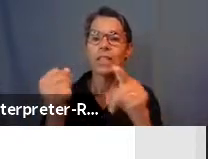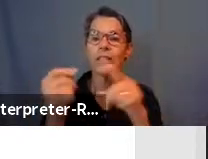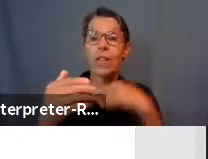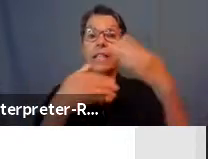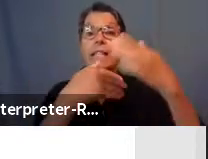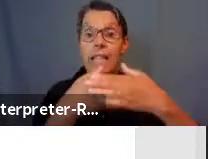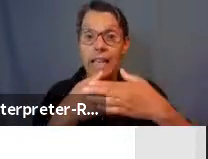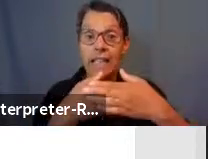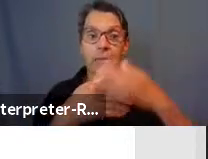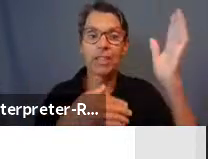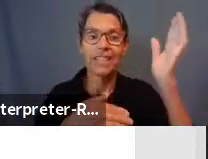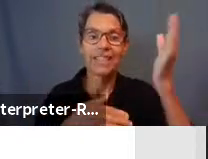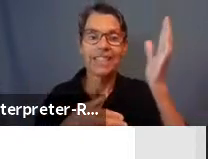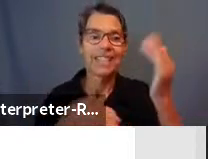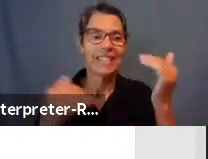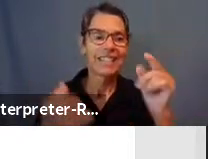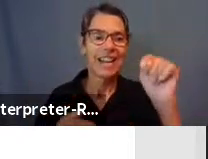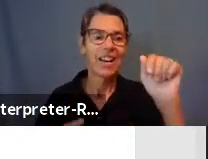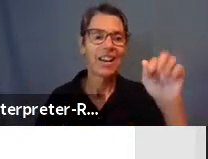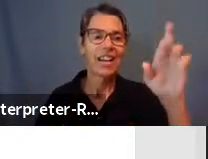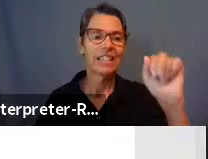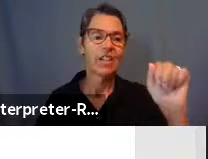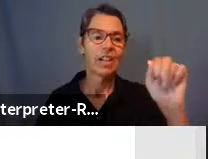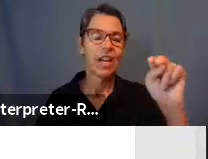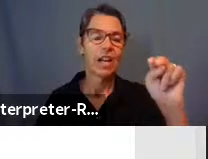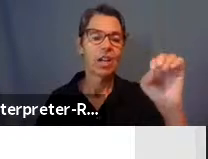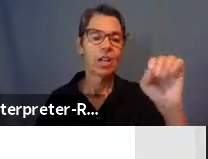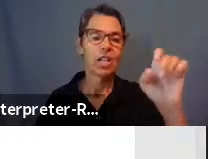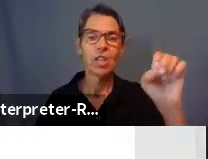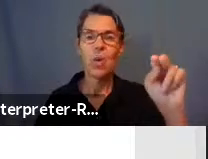like to invite Tara to begin her presentation.